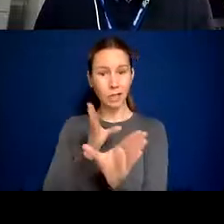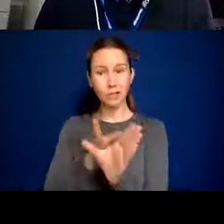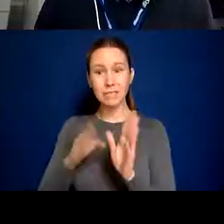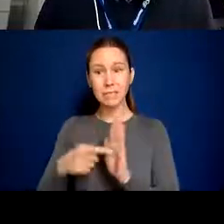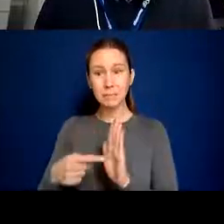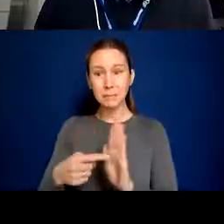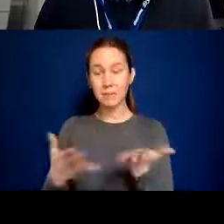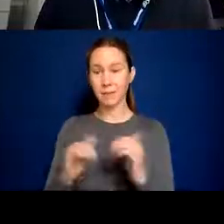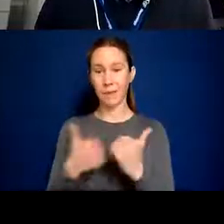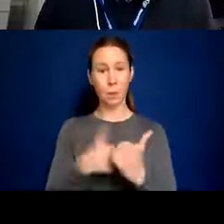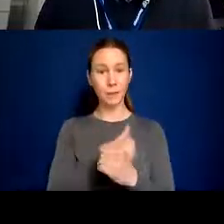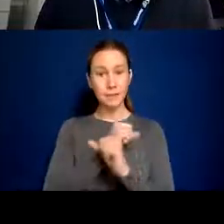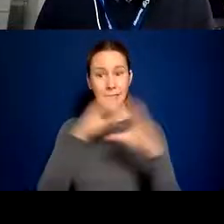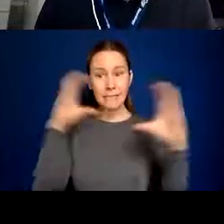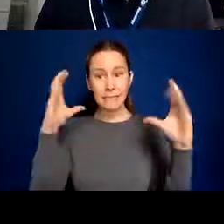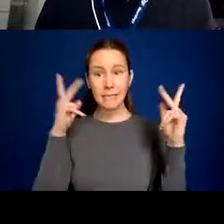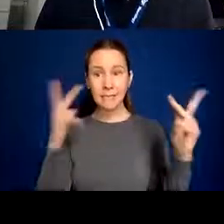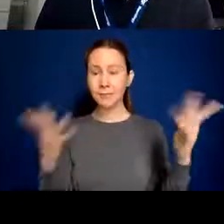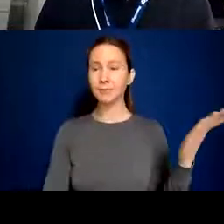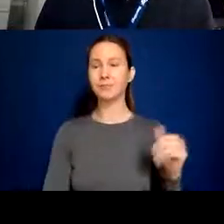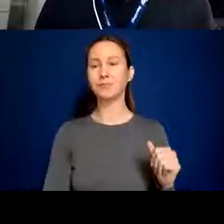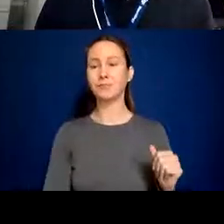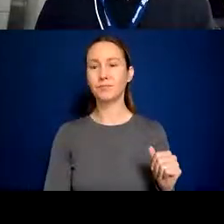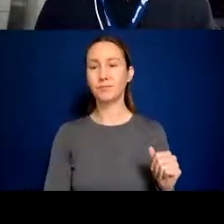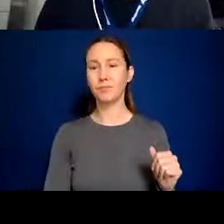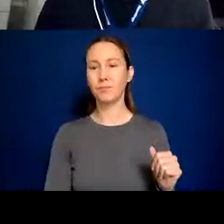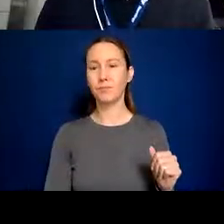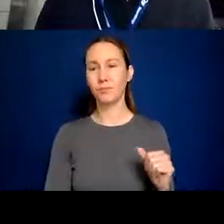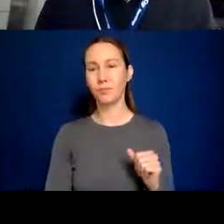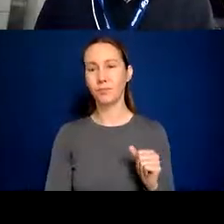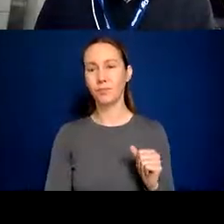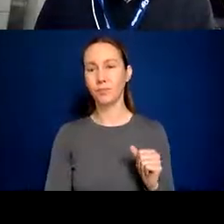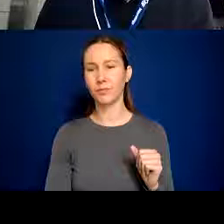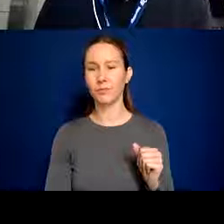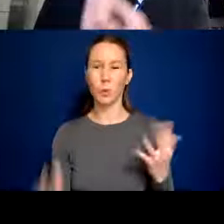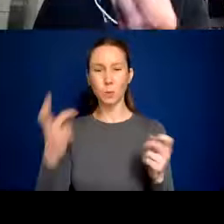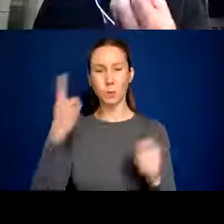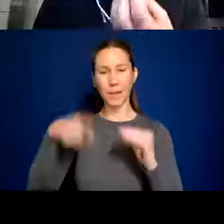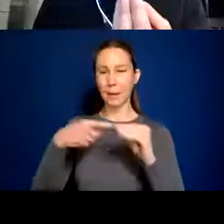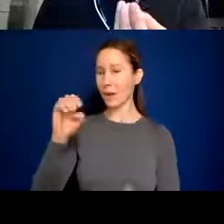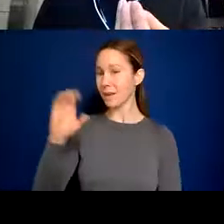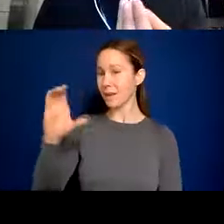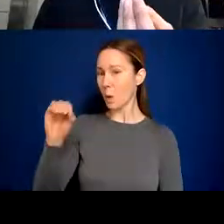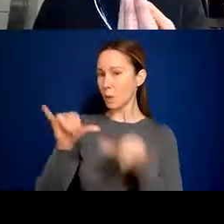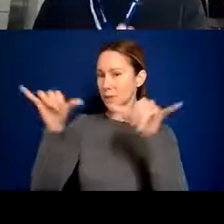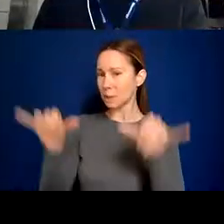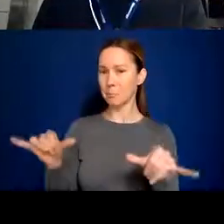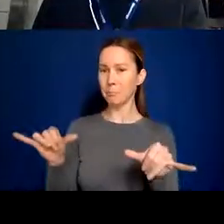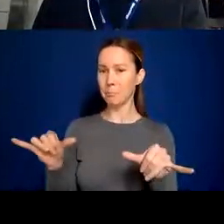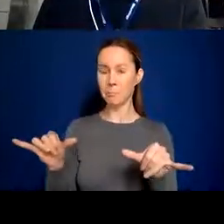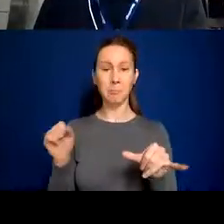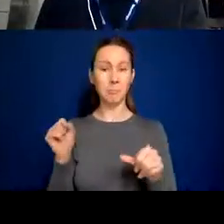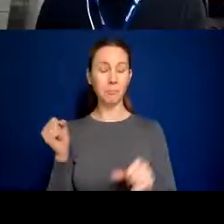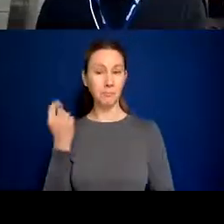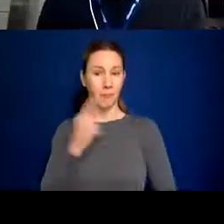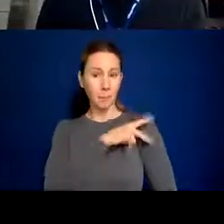it is we like to think about an ecosystem, right? Where the patient with